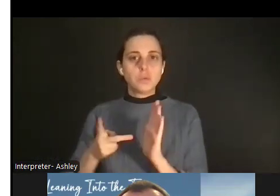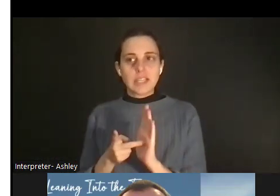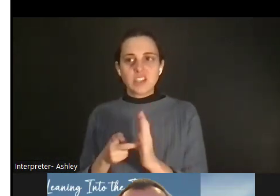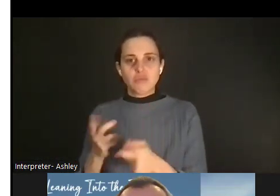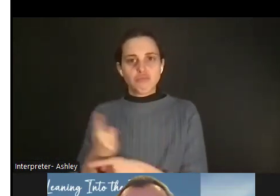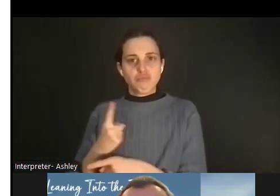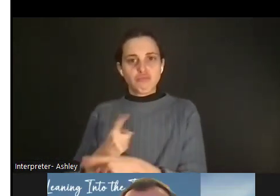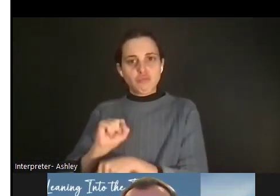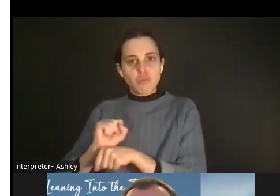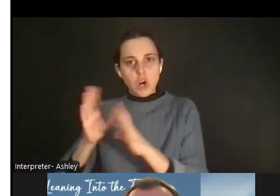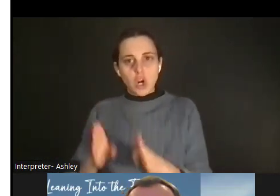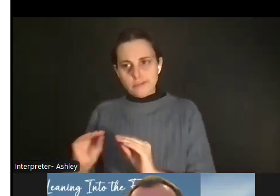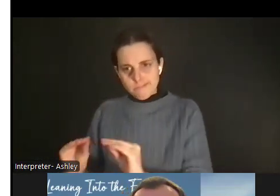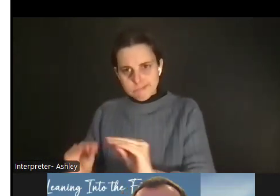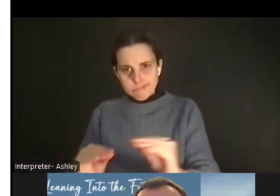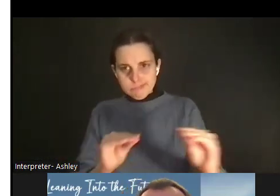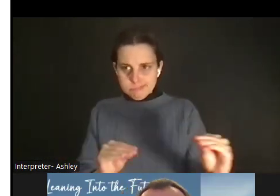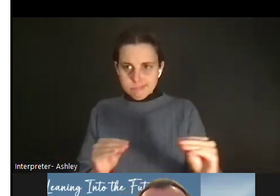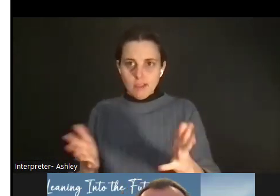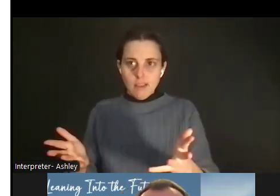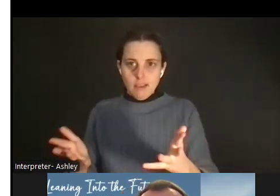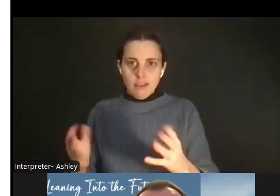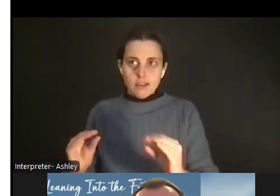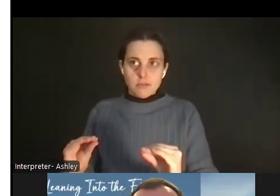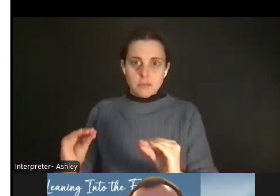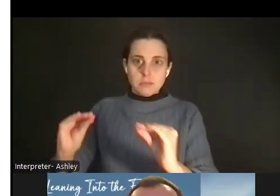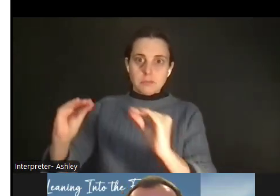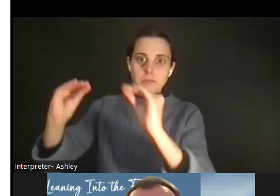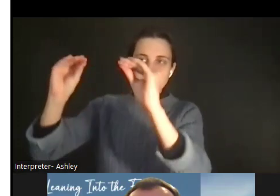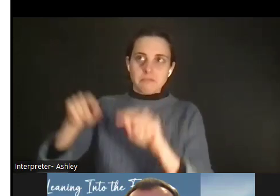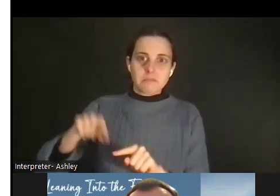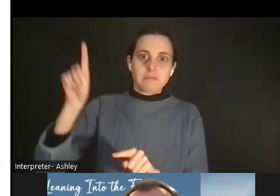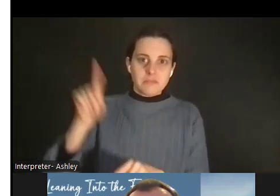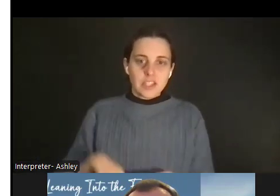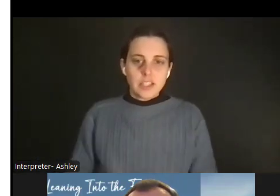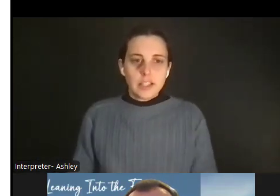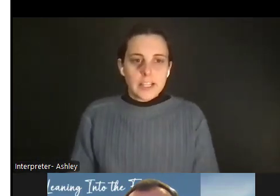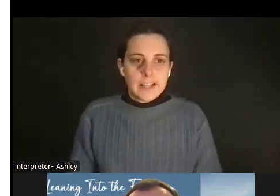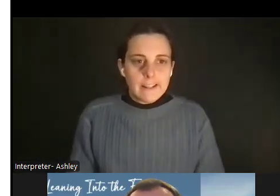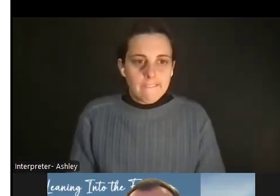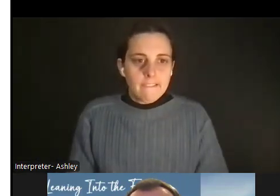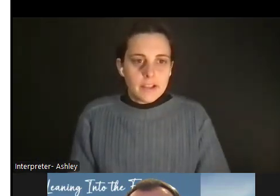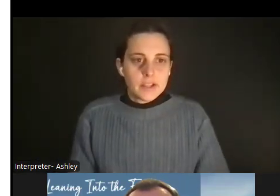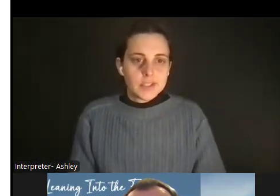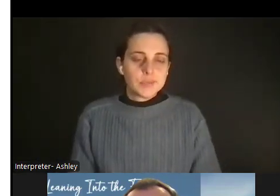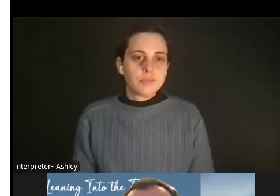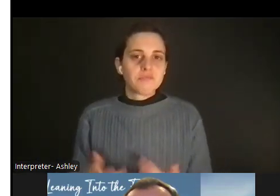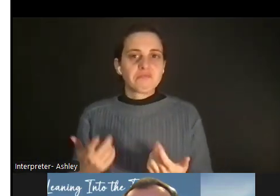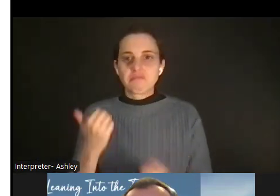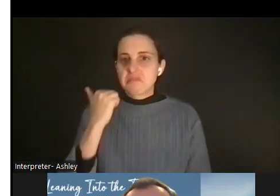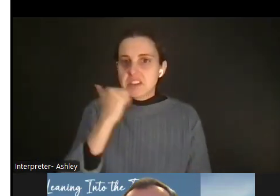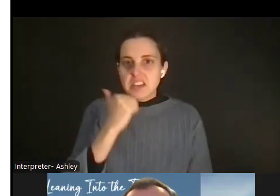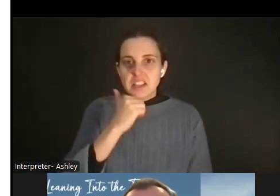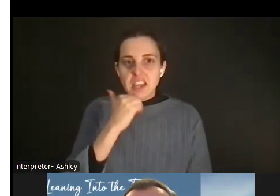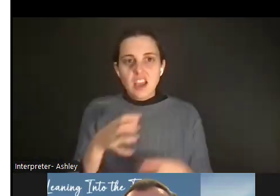we saw a slow adoption, right? Because you get on board groups by groups. But they did great. Daily huddles were